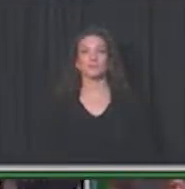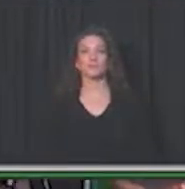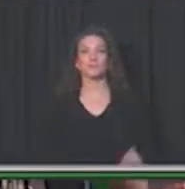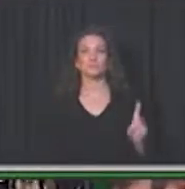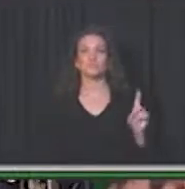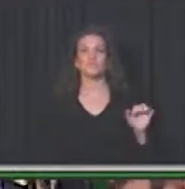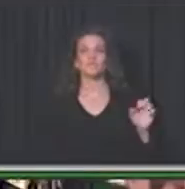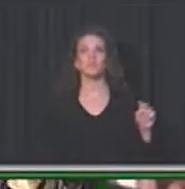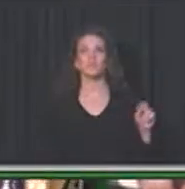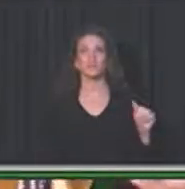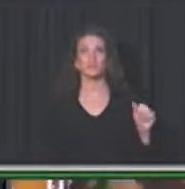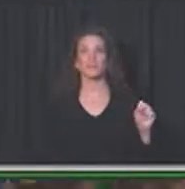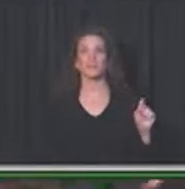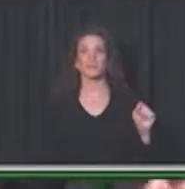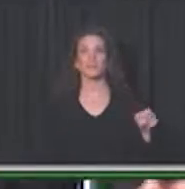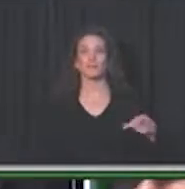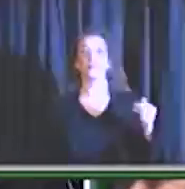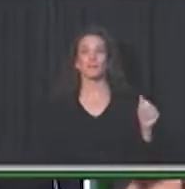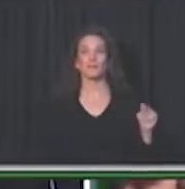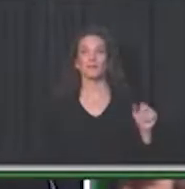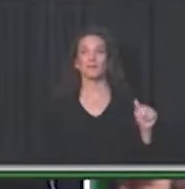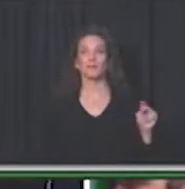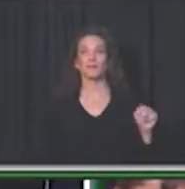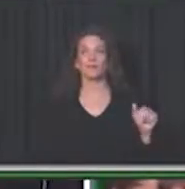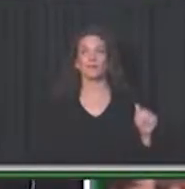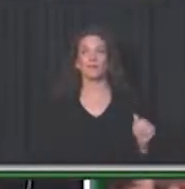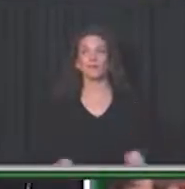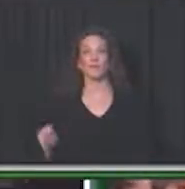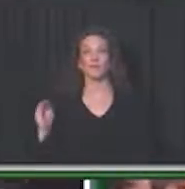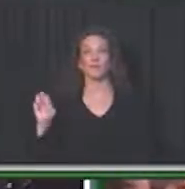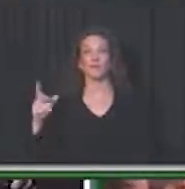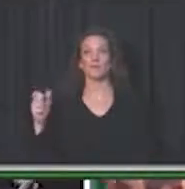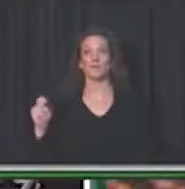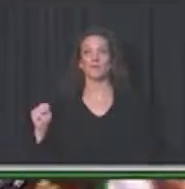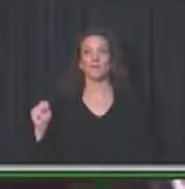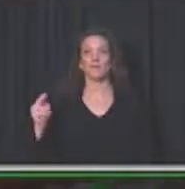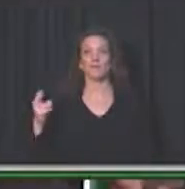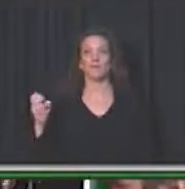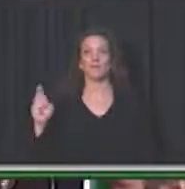Guyana Stefania. Morgan Hernandez.